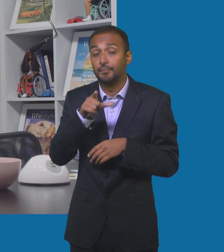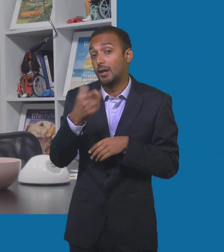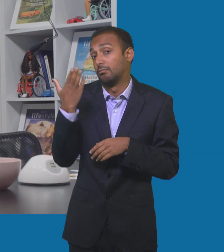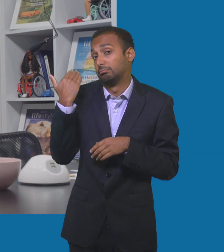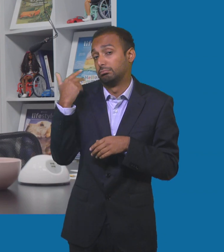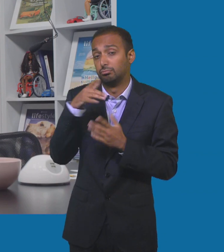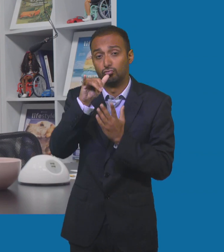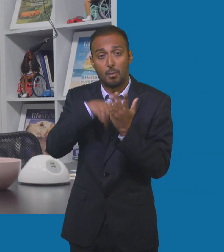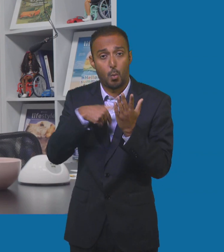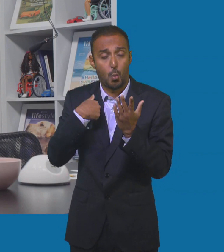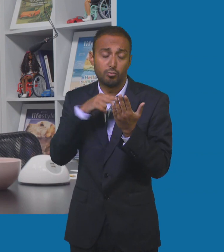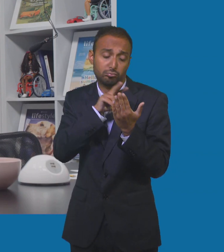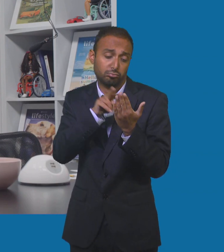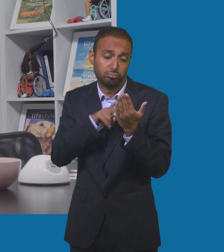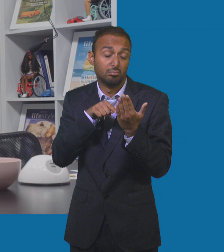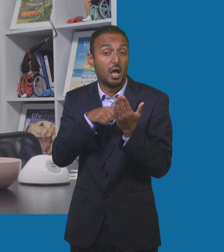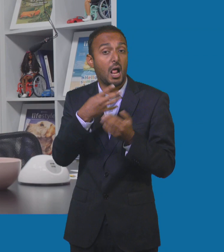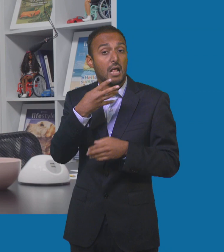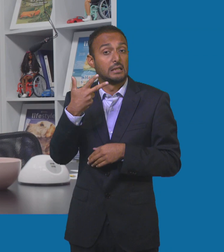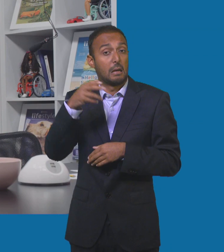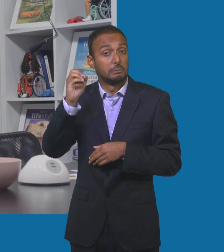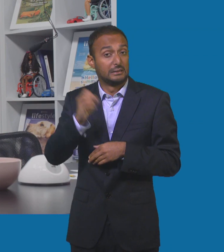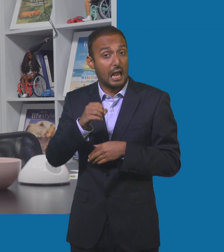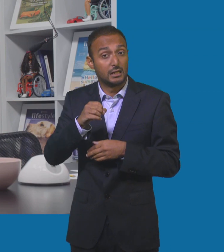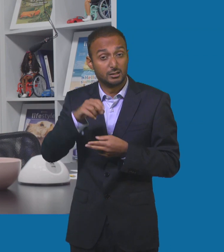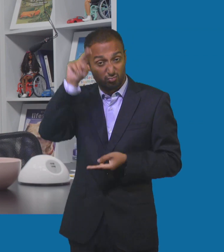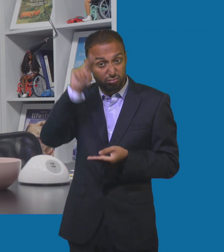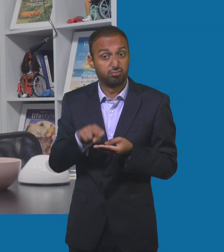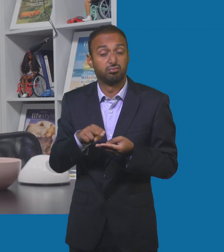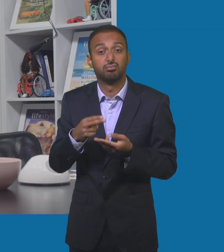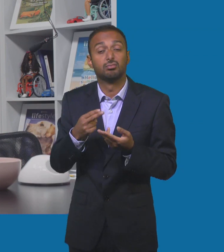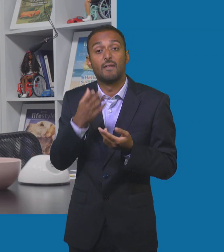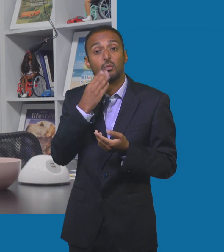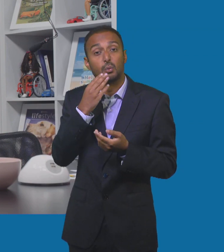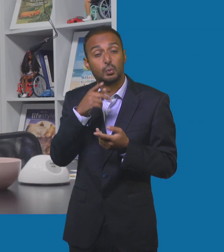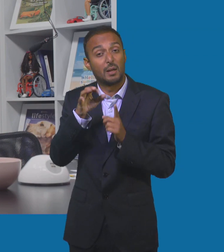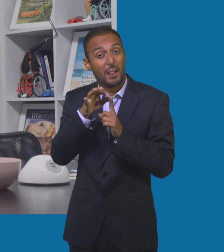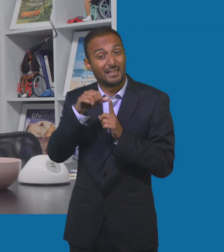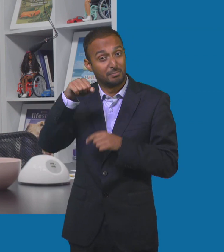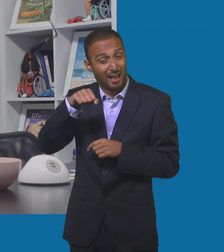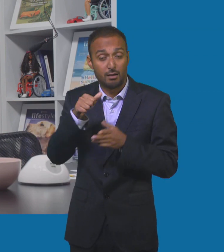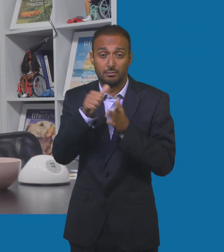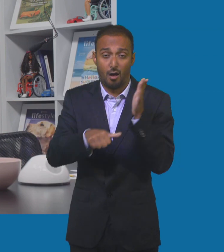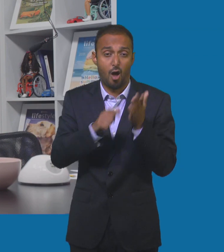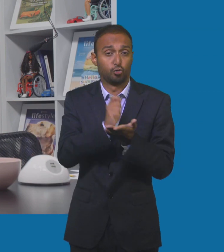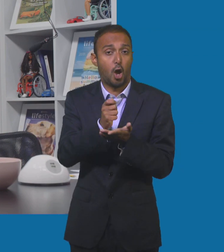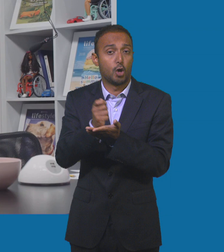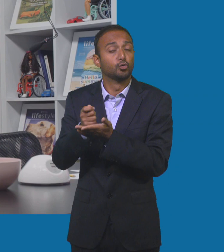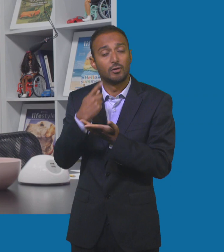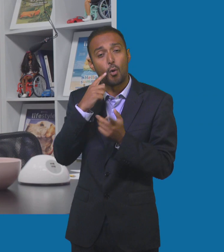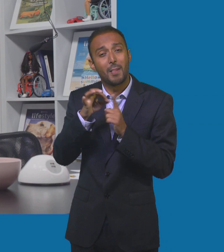there's been a 98% drop in single-use plastic bags in England. We were charged for plastic bags from 2015, so over the